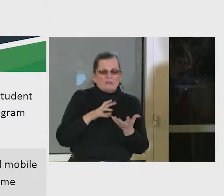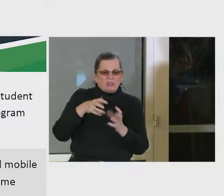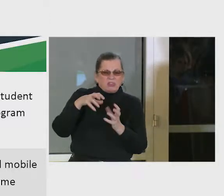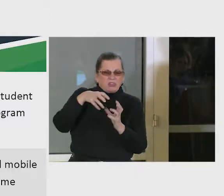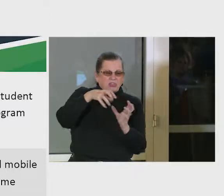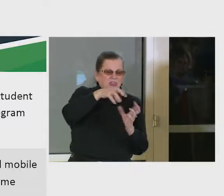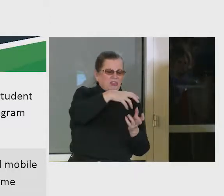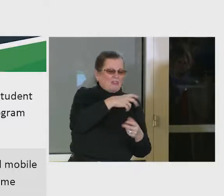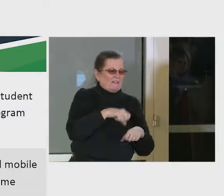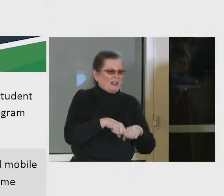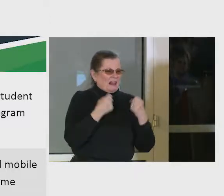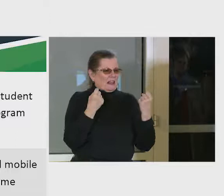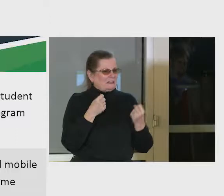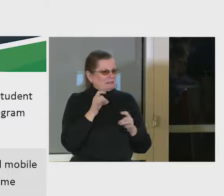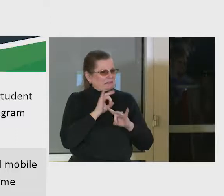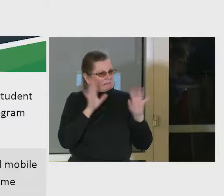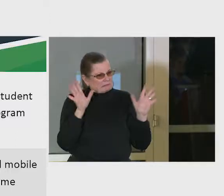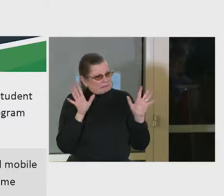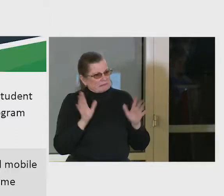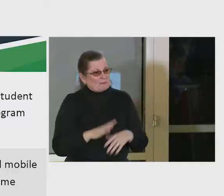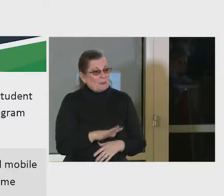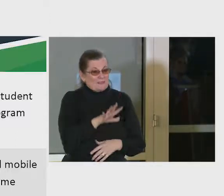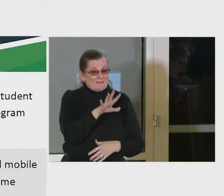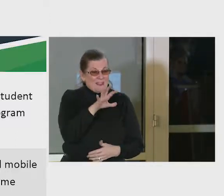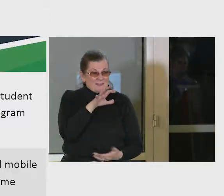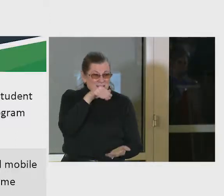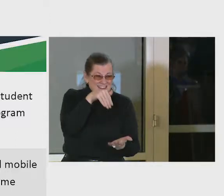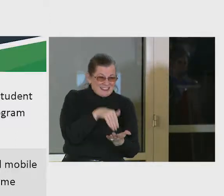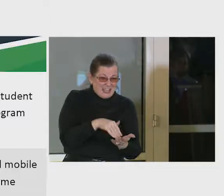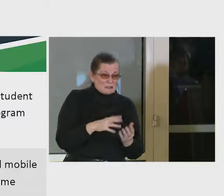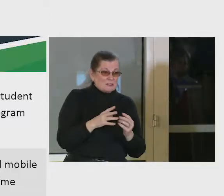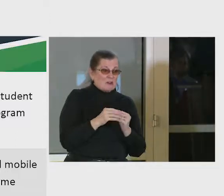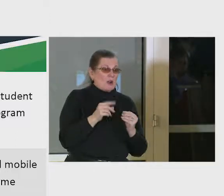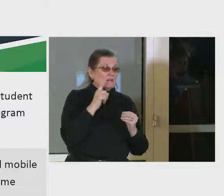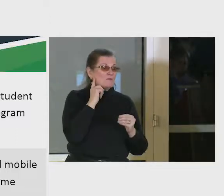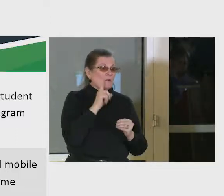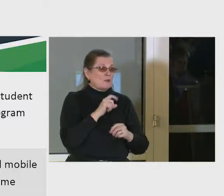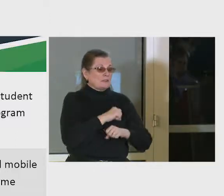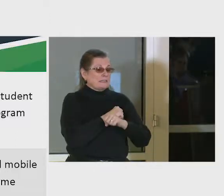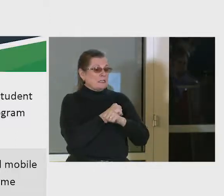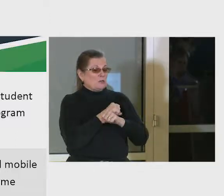crime. $500,000 for our security camera rebate program,